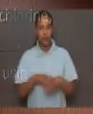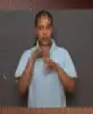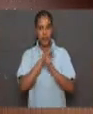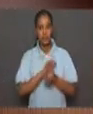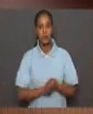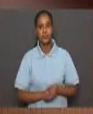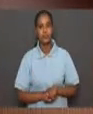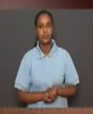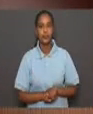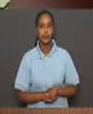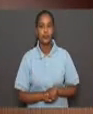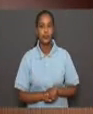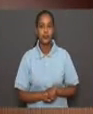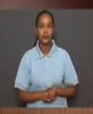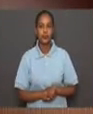Time's up.